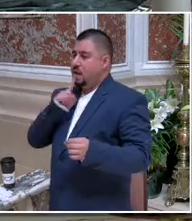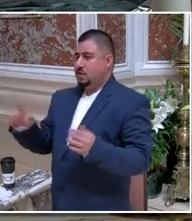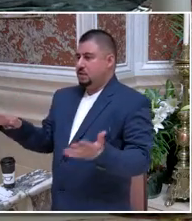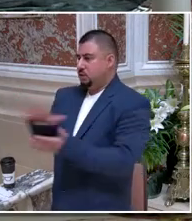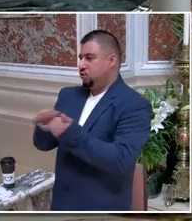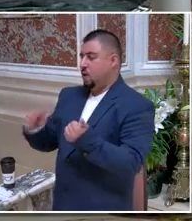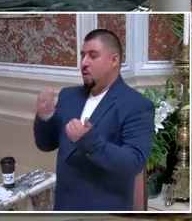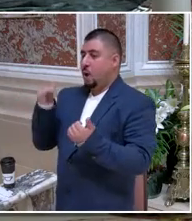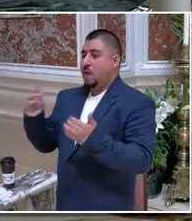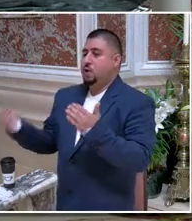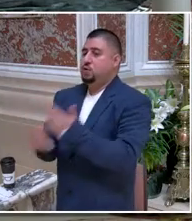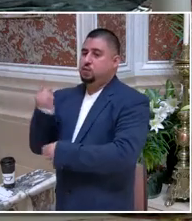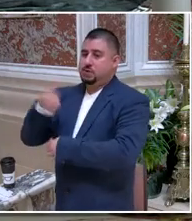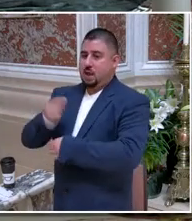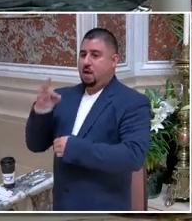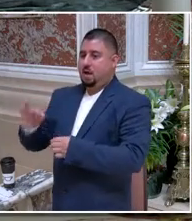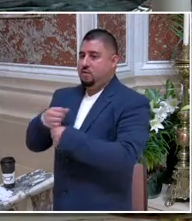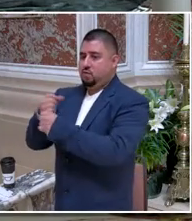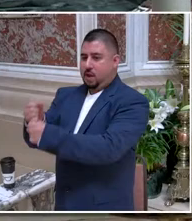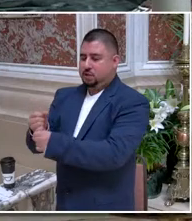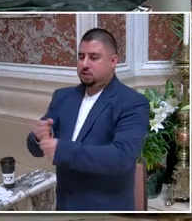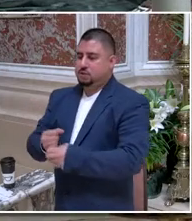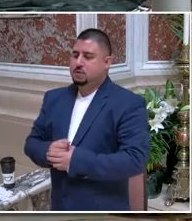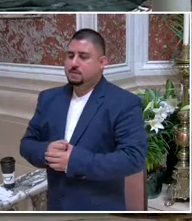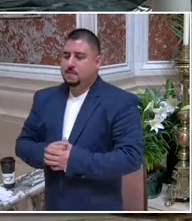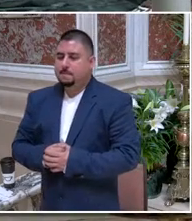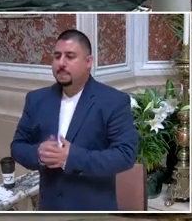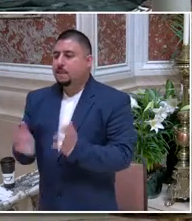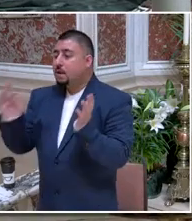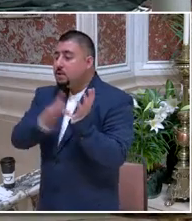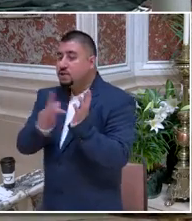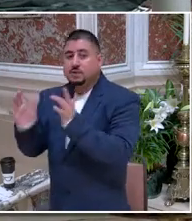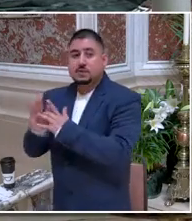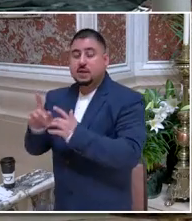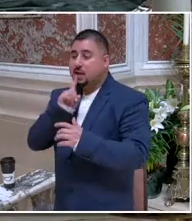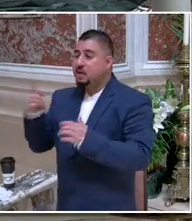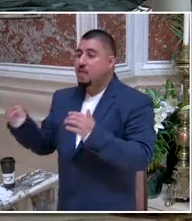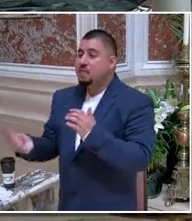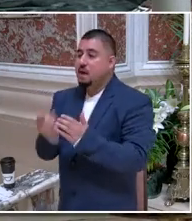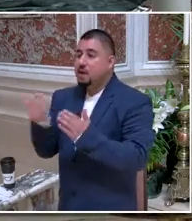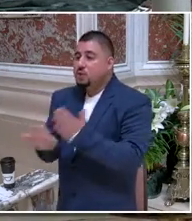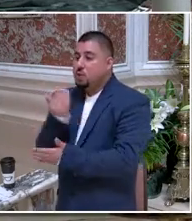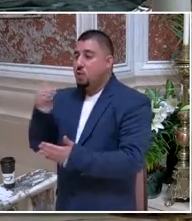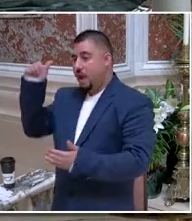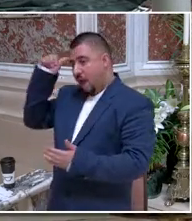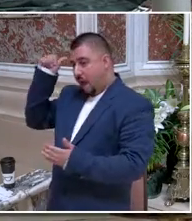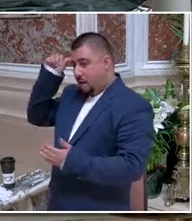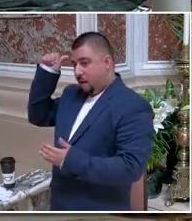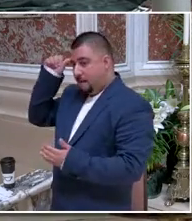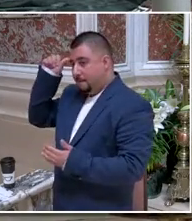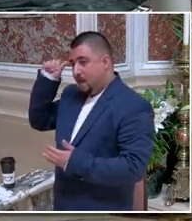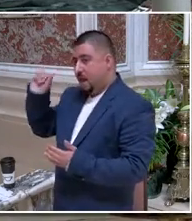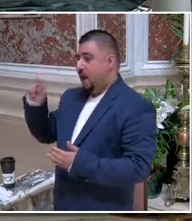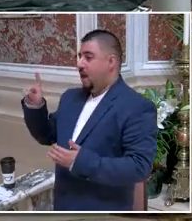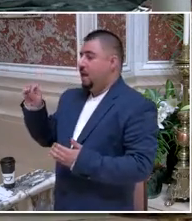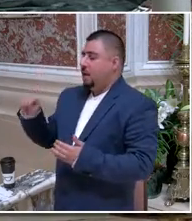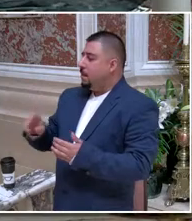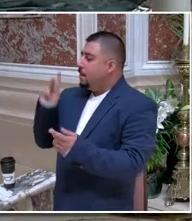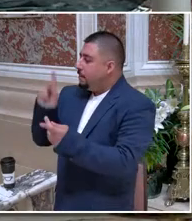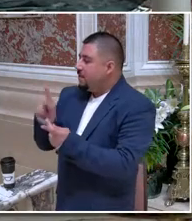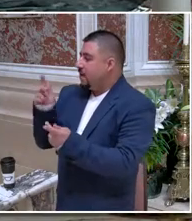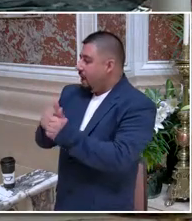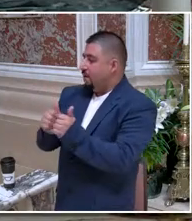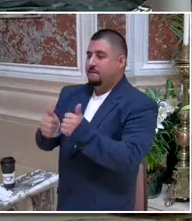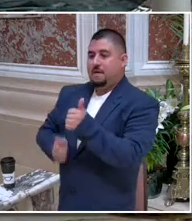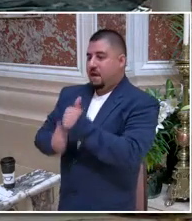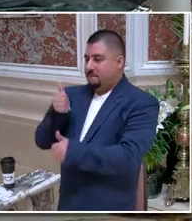day of creation. Jesus is the new Adam, perfect in every